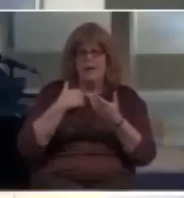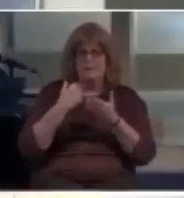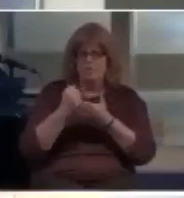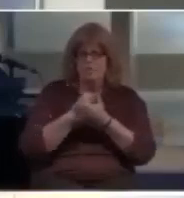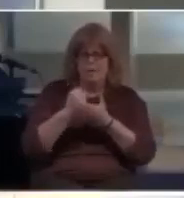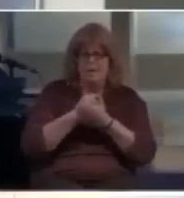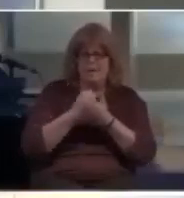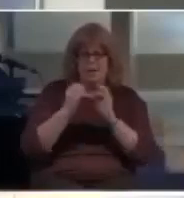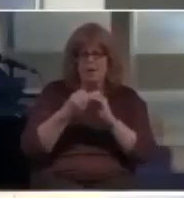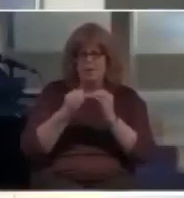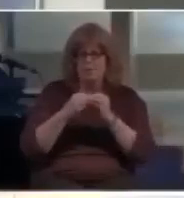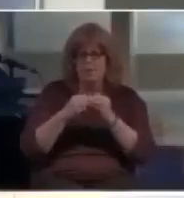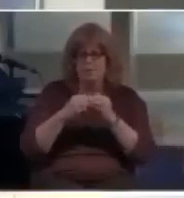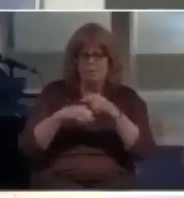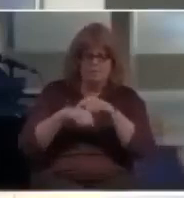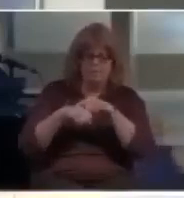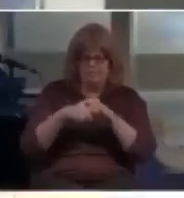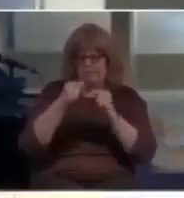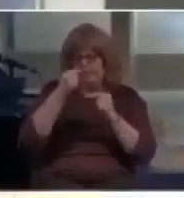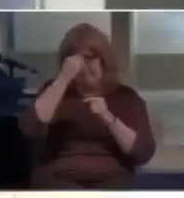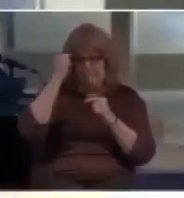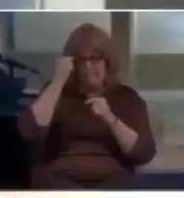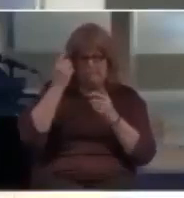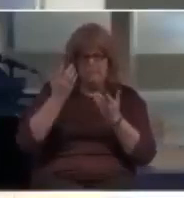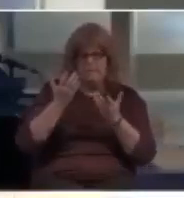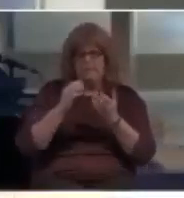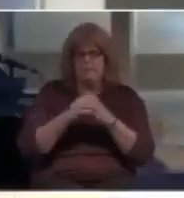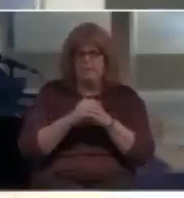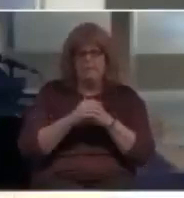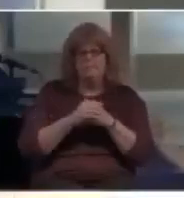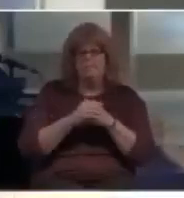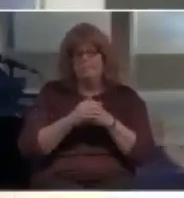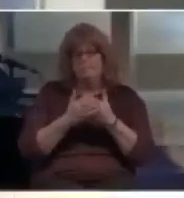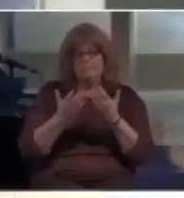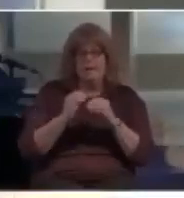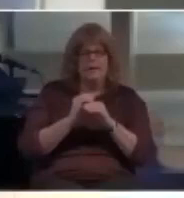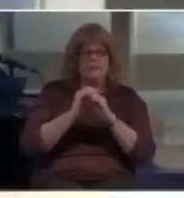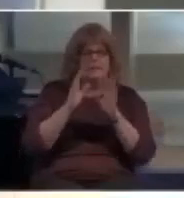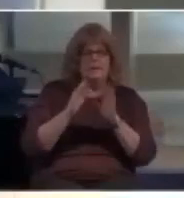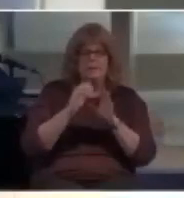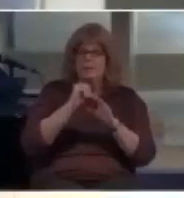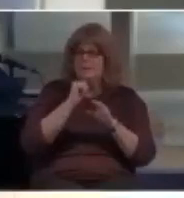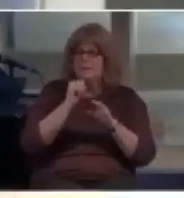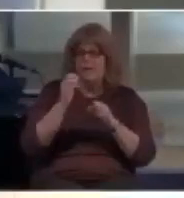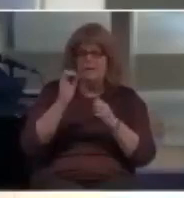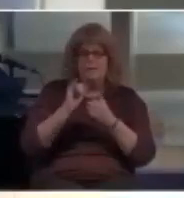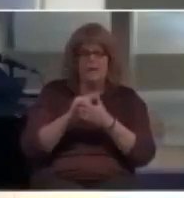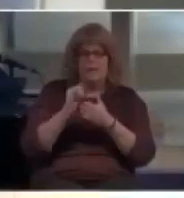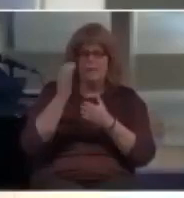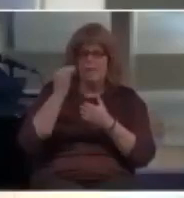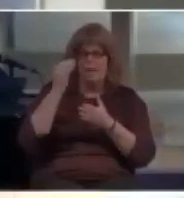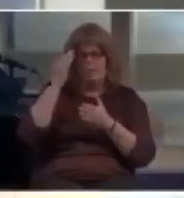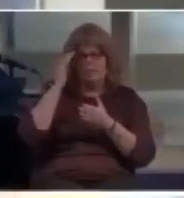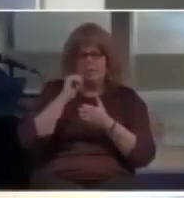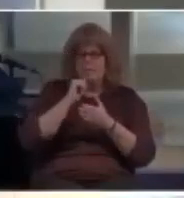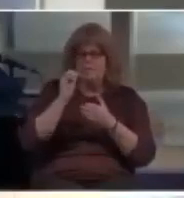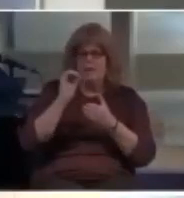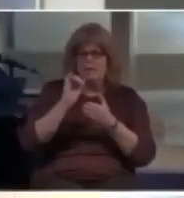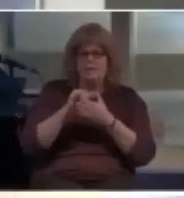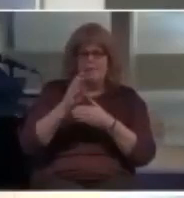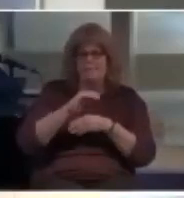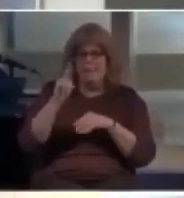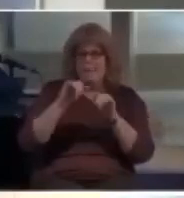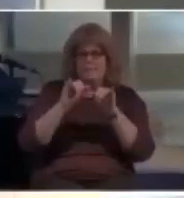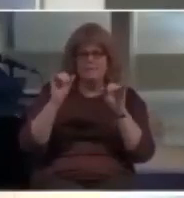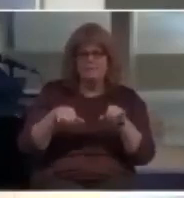card number pasted on our forehead or on our hand. Well, it's clearly not. Why do we know it's not that? It's not a banking